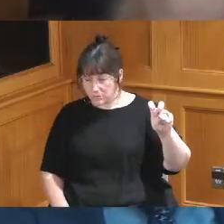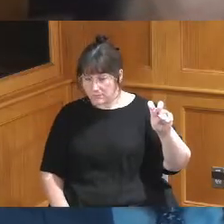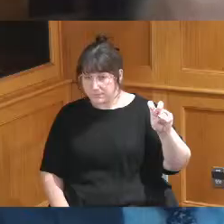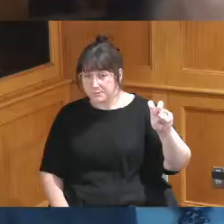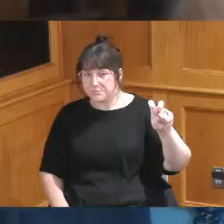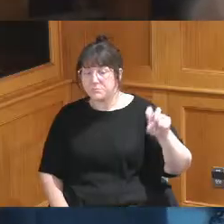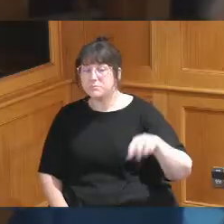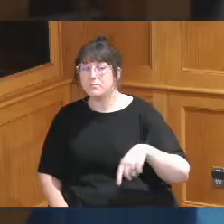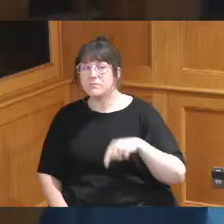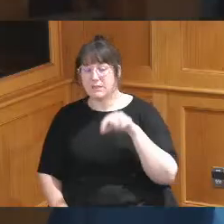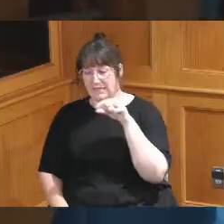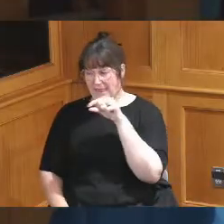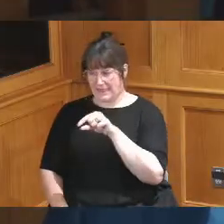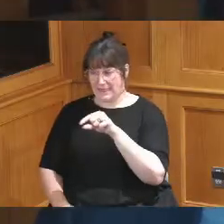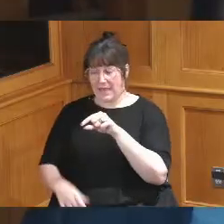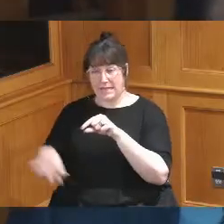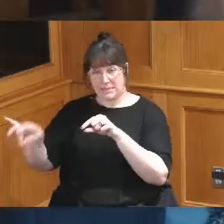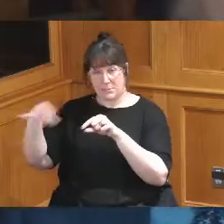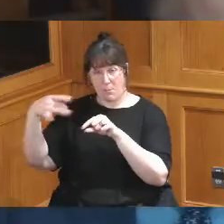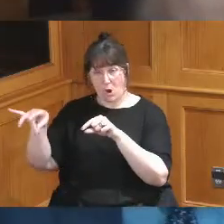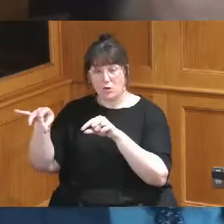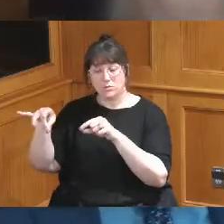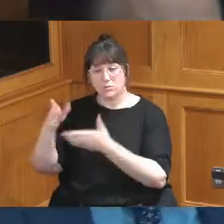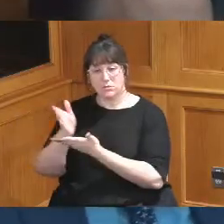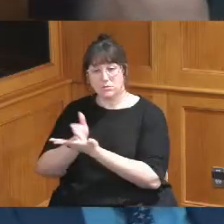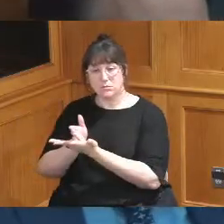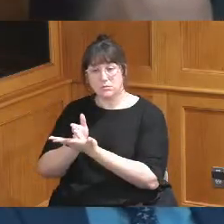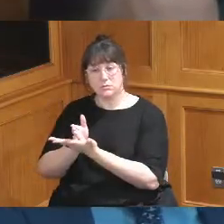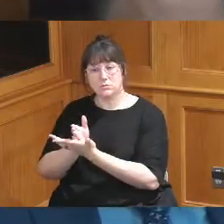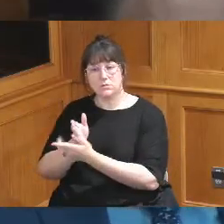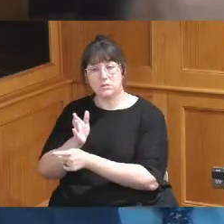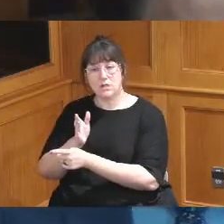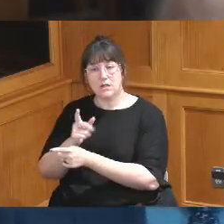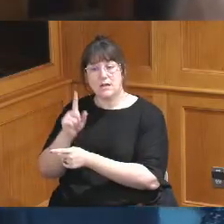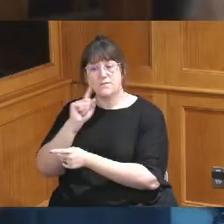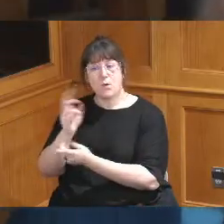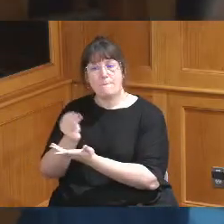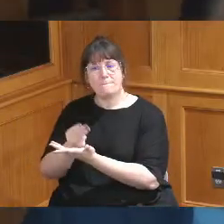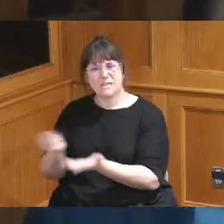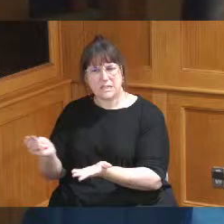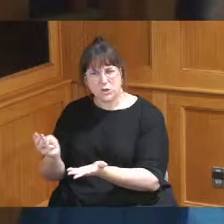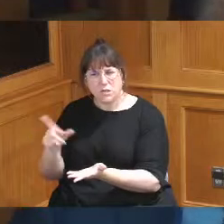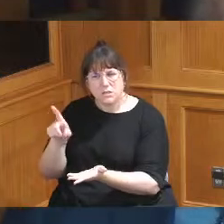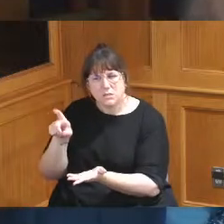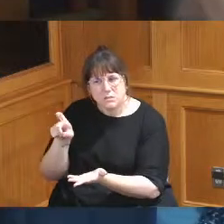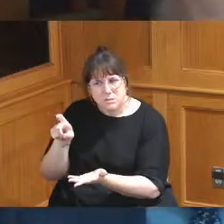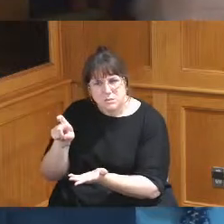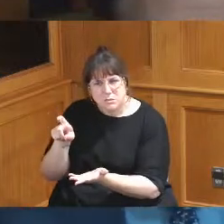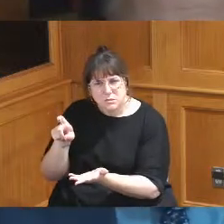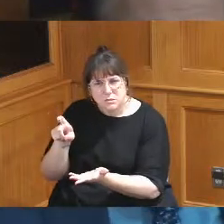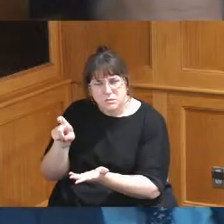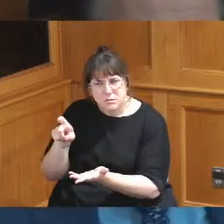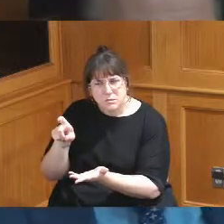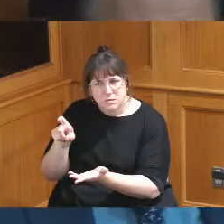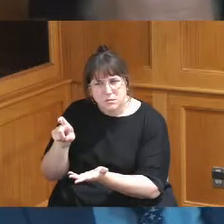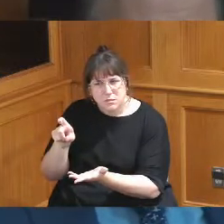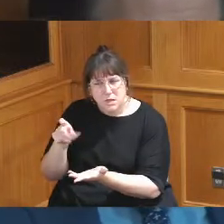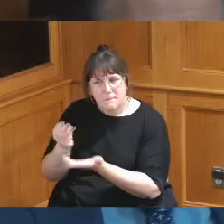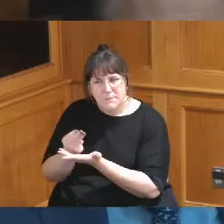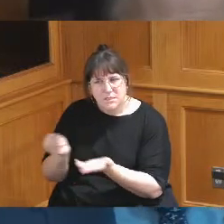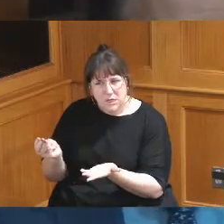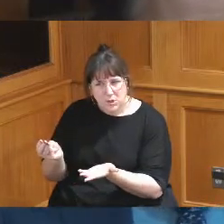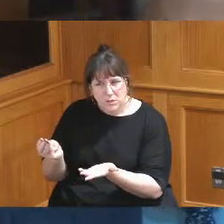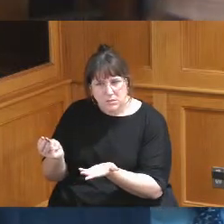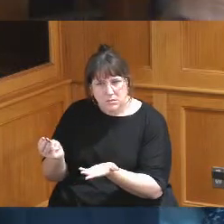This component is to get materials, or we had something to get materials that we had to get,